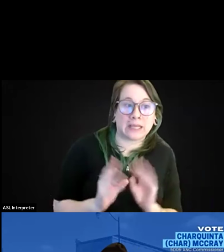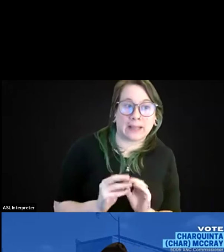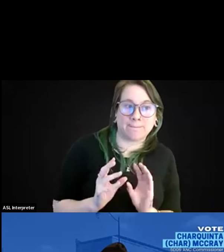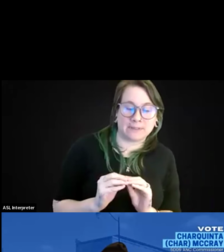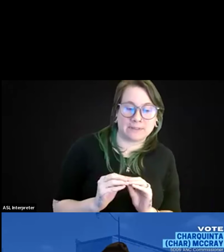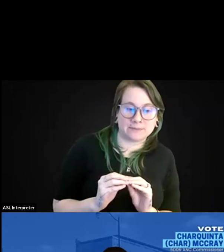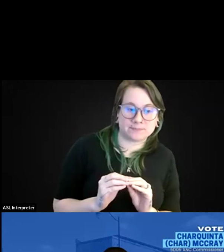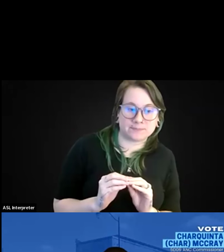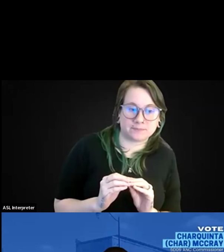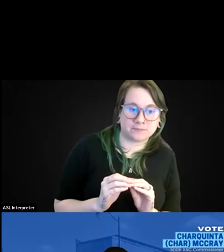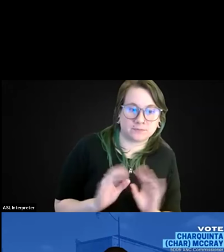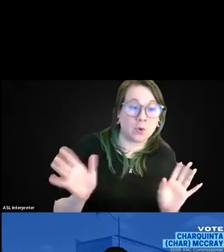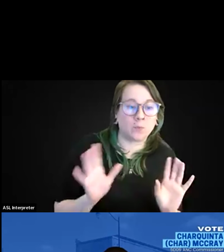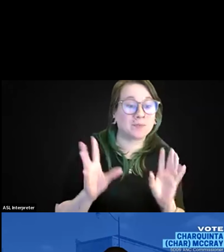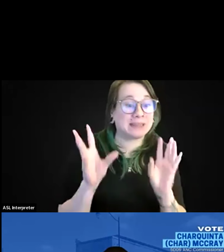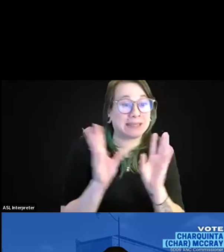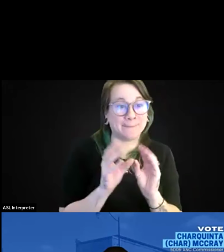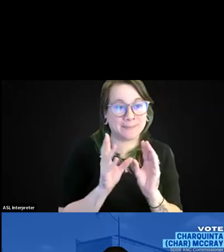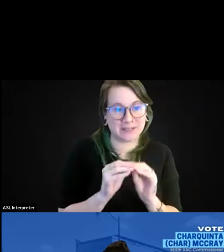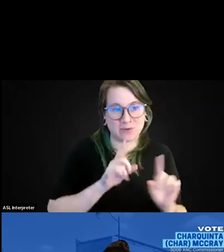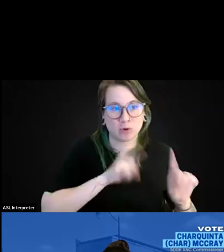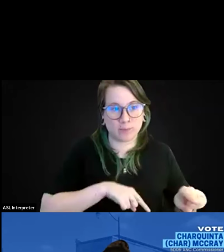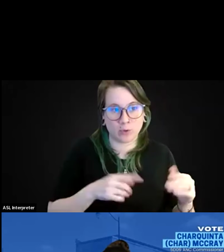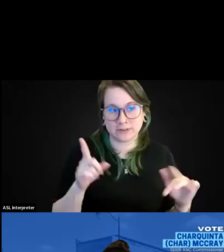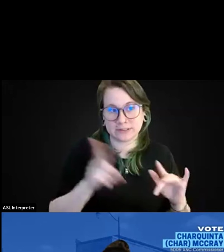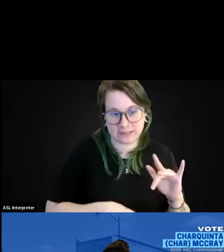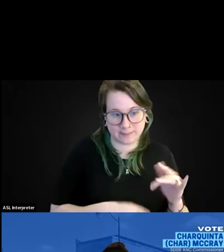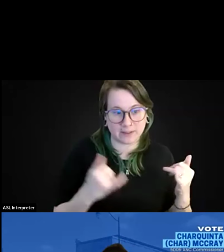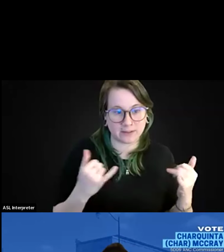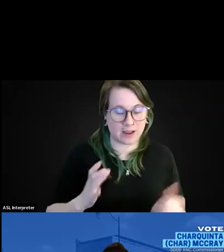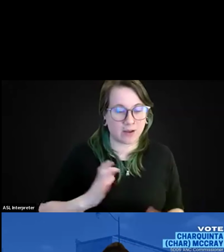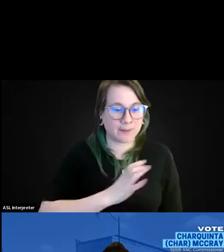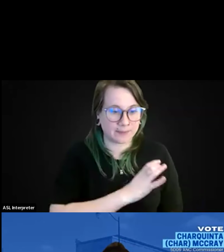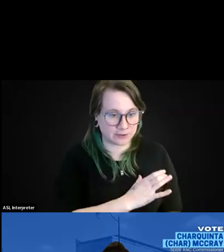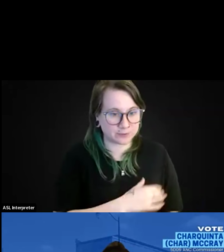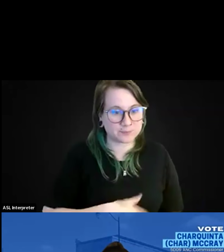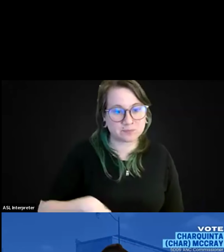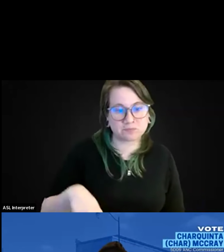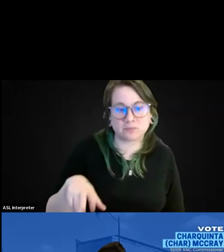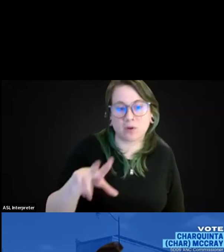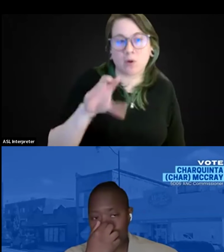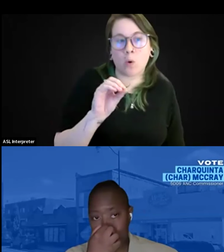5D01 is currently absent, so we'll go to 5D02. That's Commissioner Rose in Ivy City.